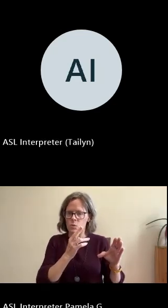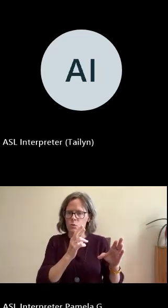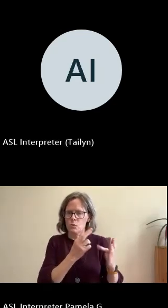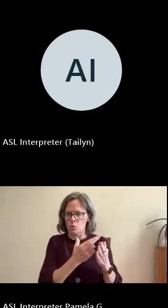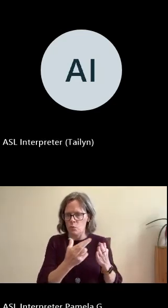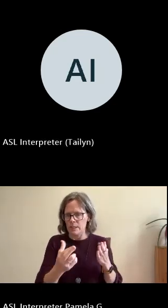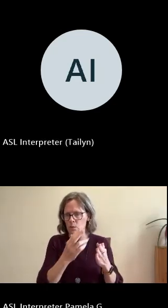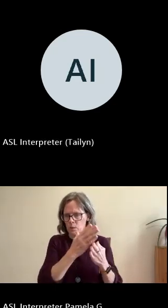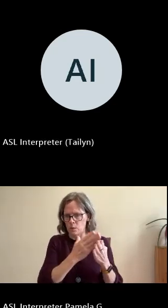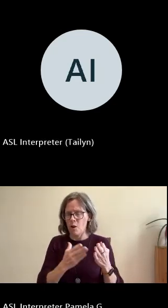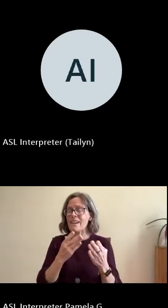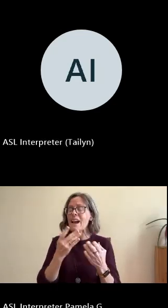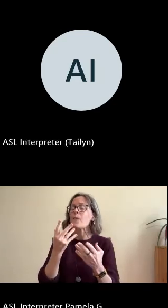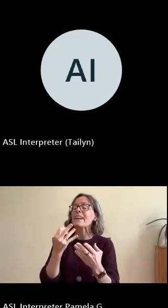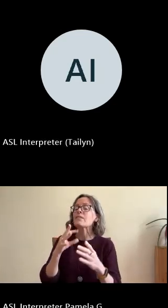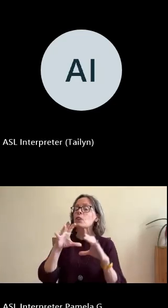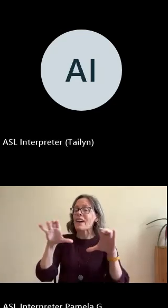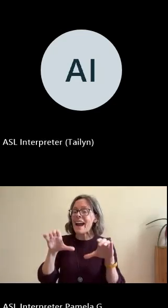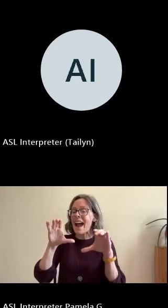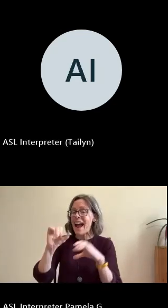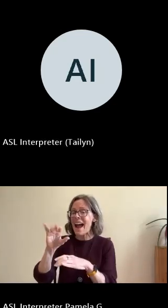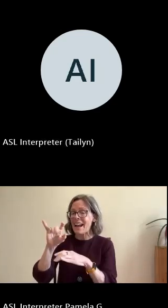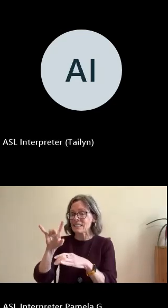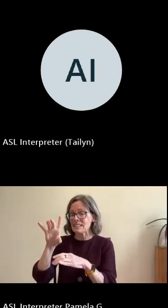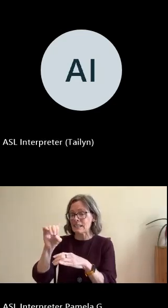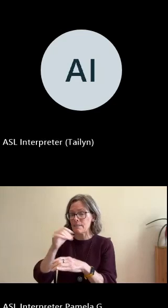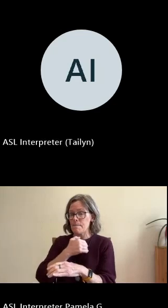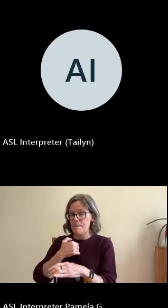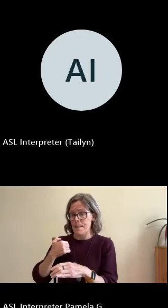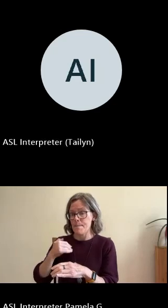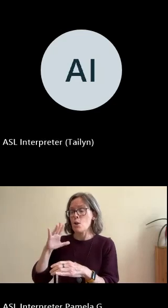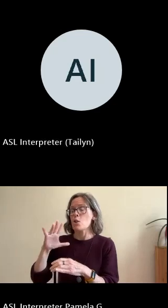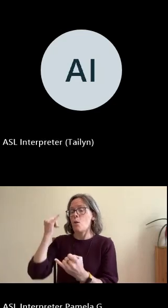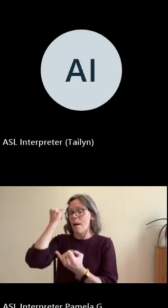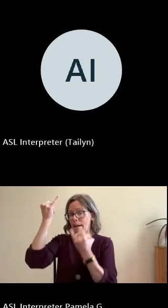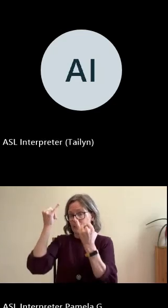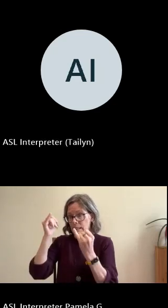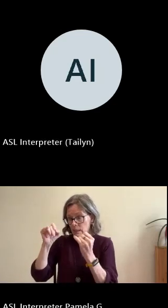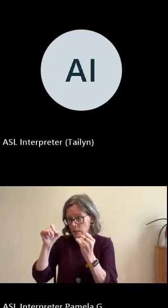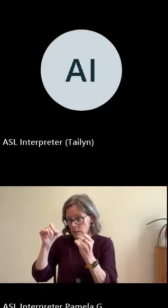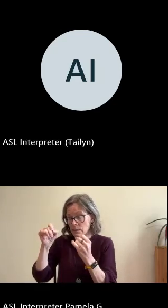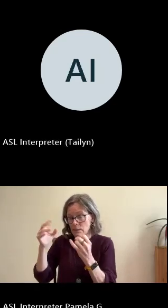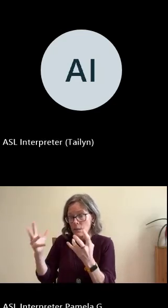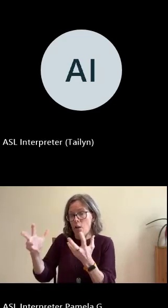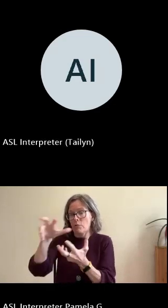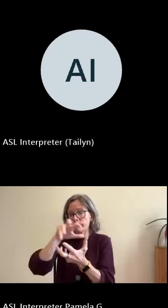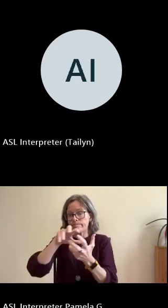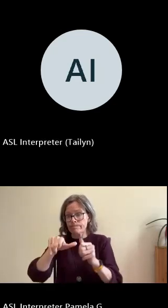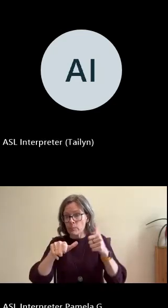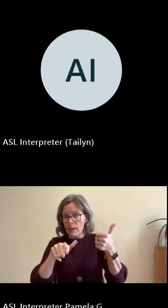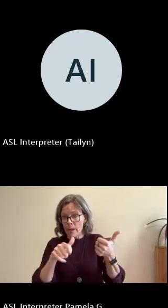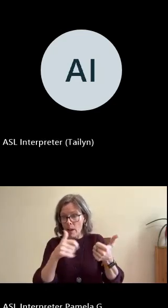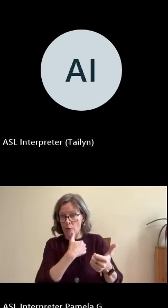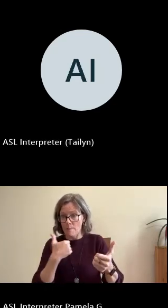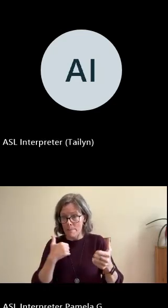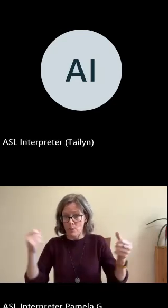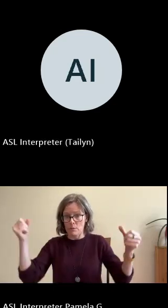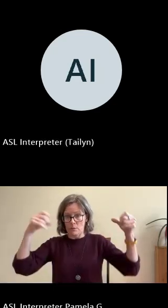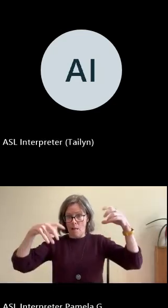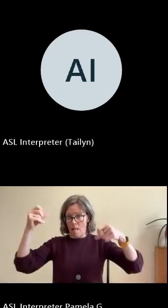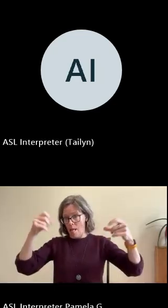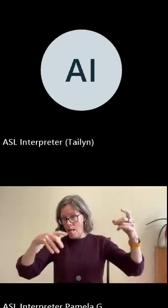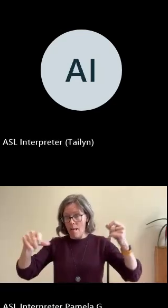your ideas get put in with the other members that are actively participating, and